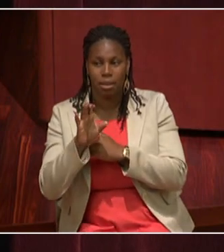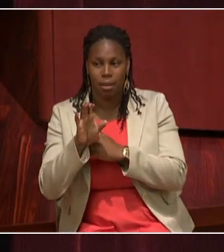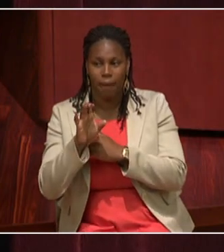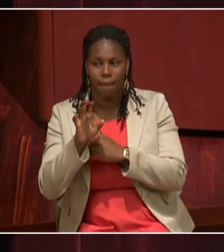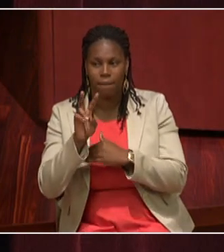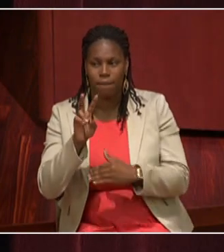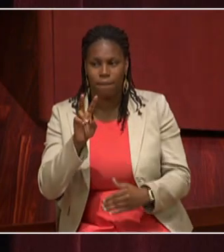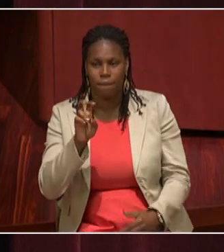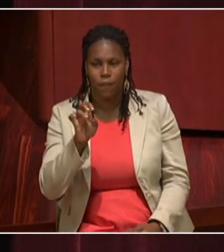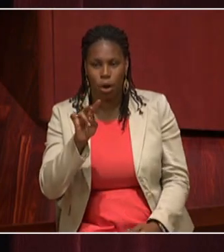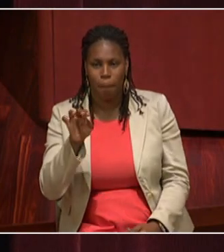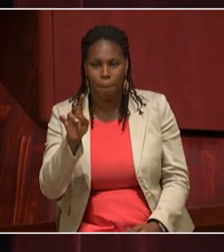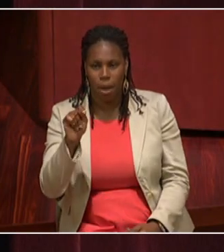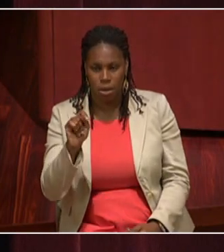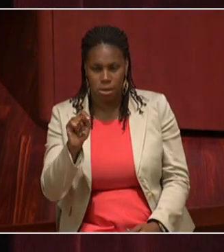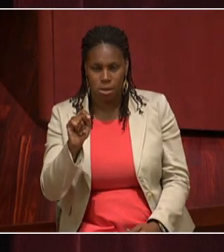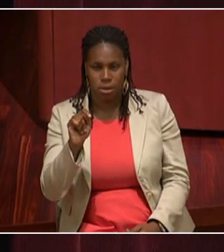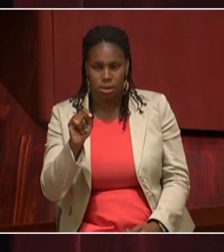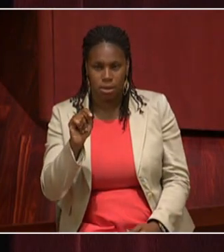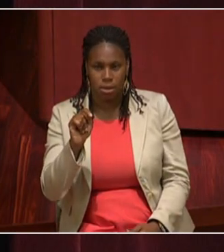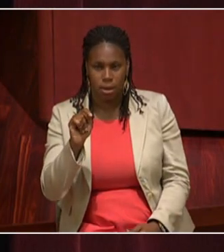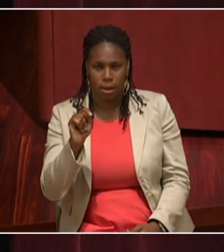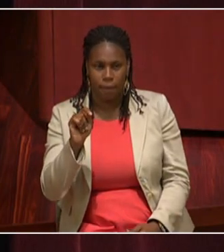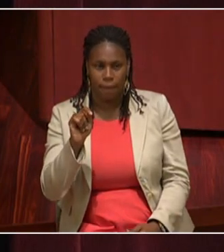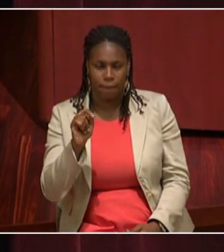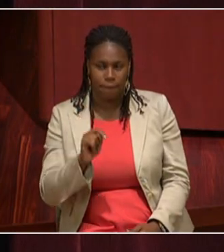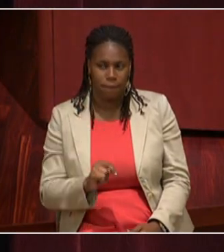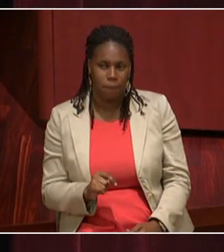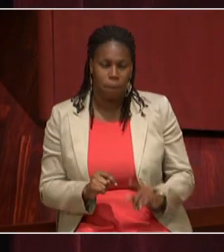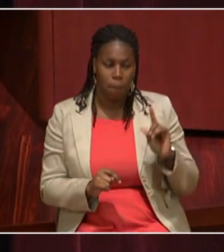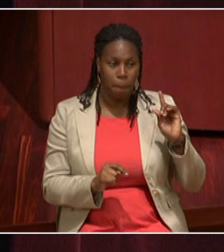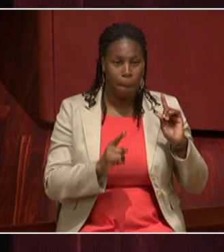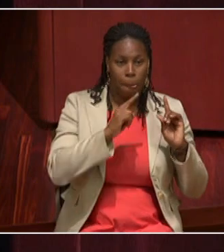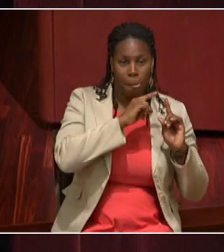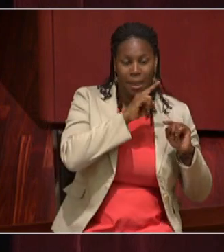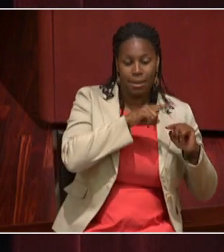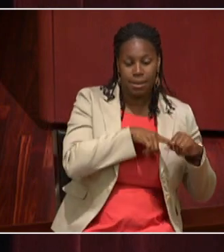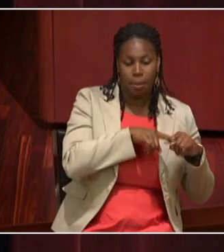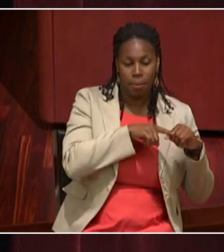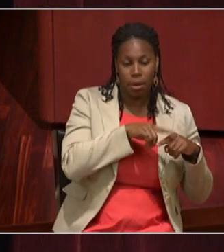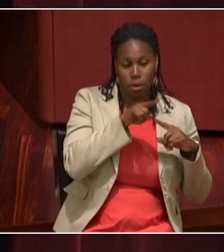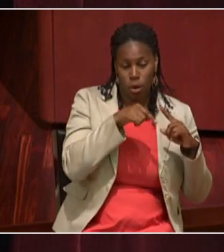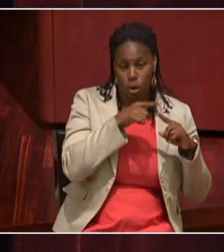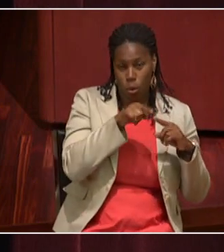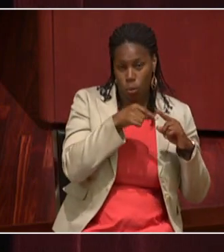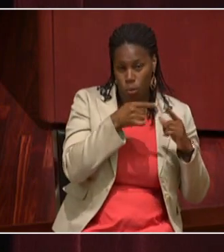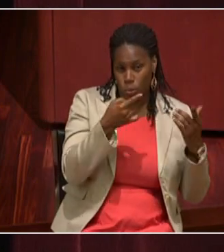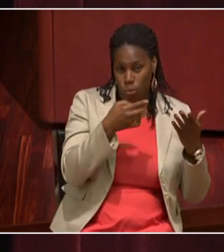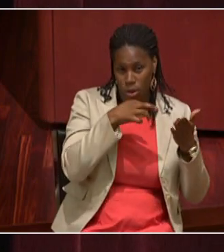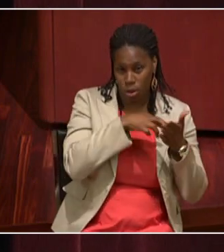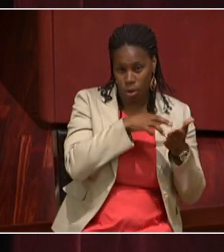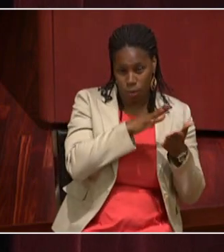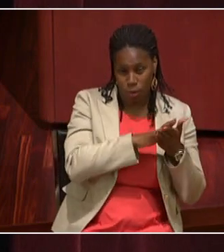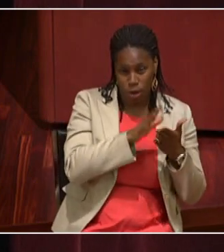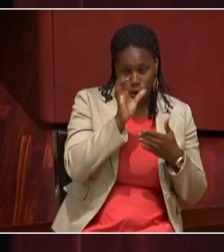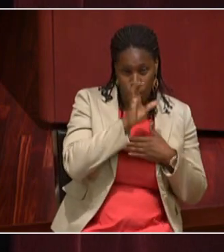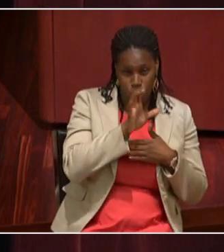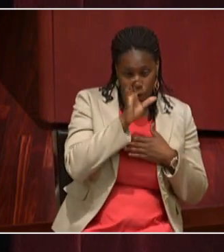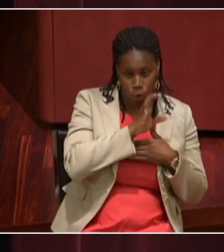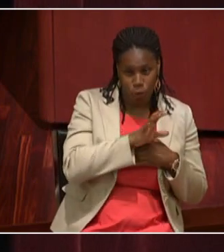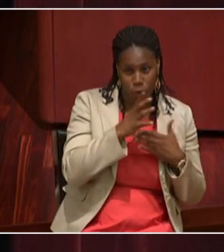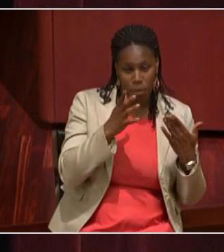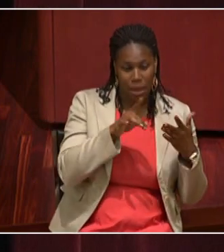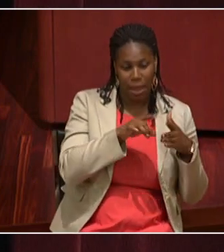Vermont. Okay. Depending on when those records that you're looking for, they could either be at